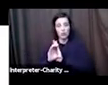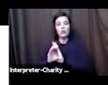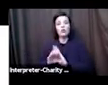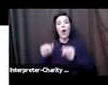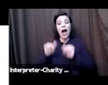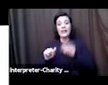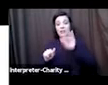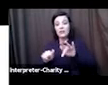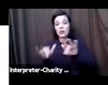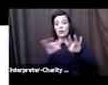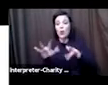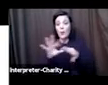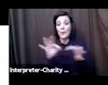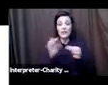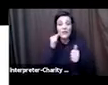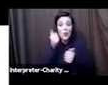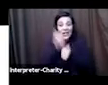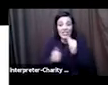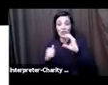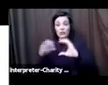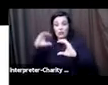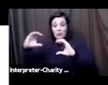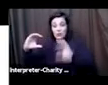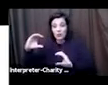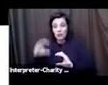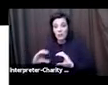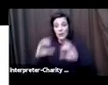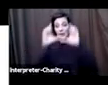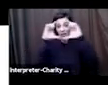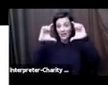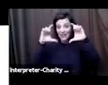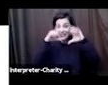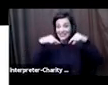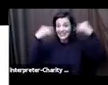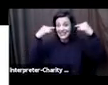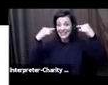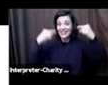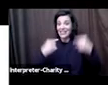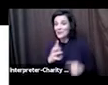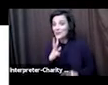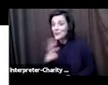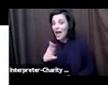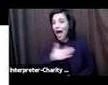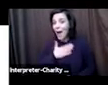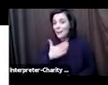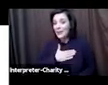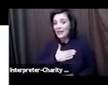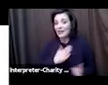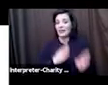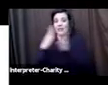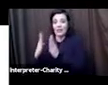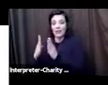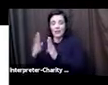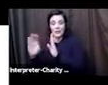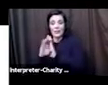for each. So in this specific example, it might say happy, cat, ball, and maybe stop. And so when I hit